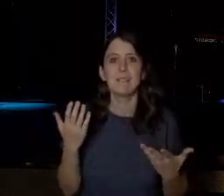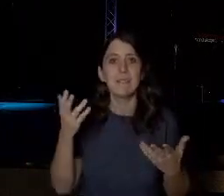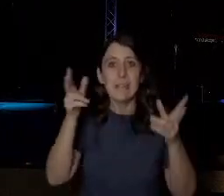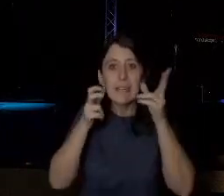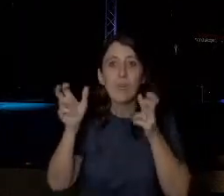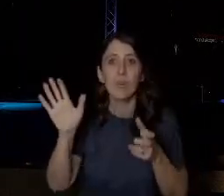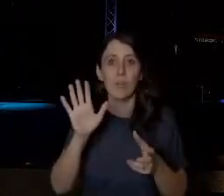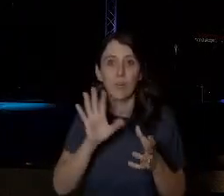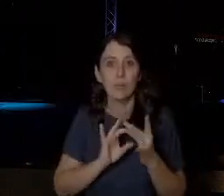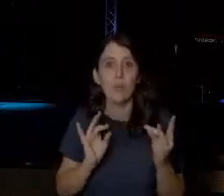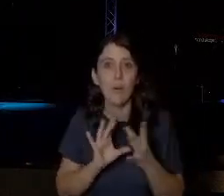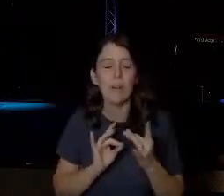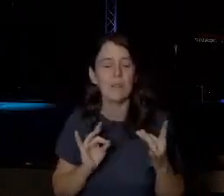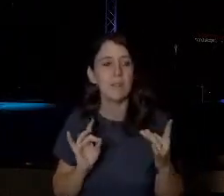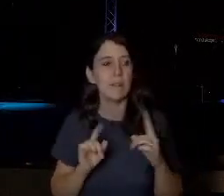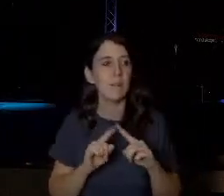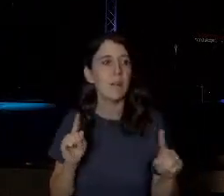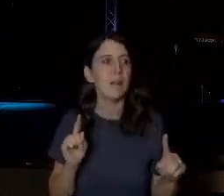all,